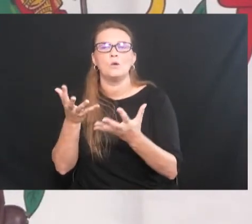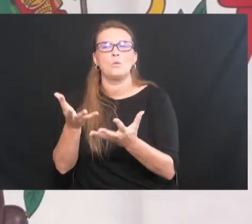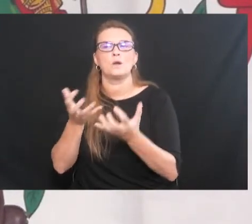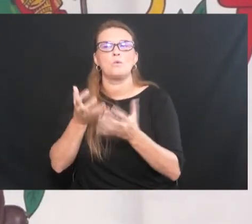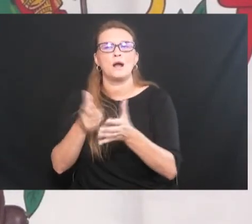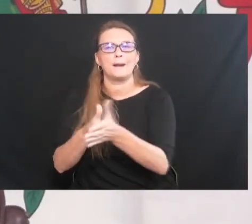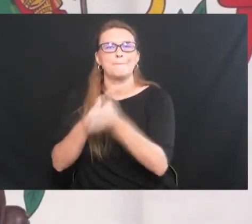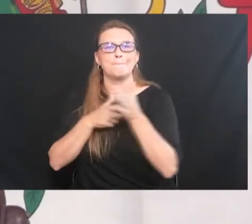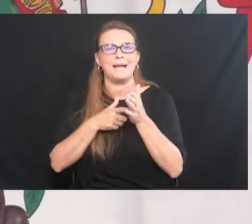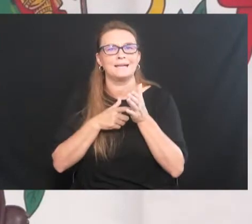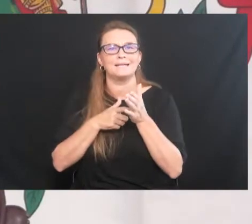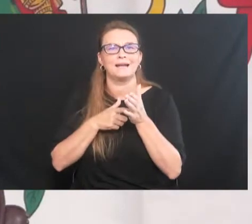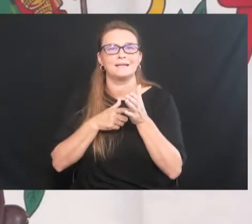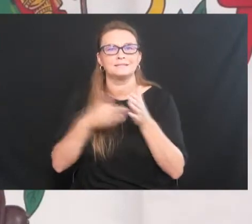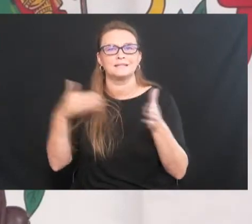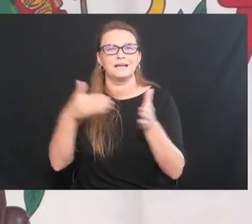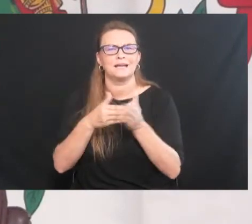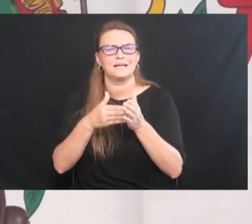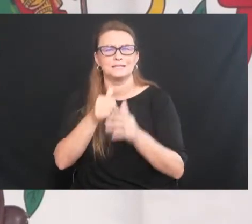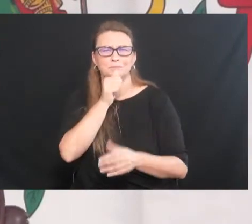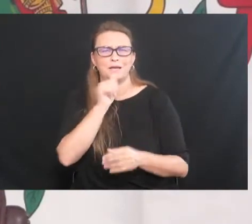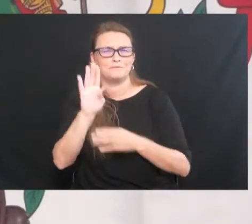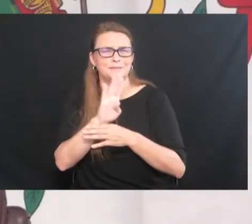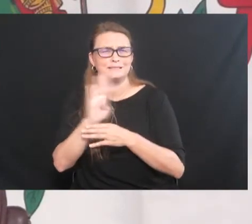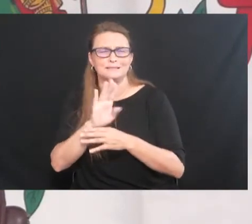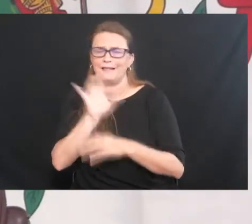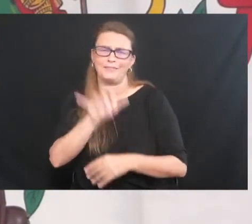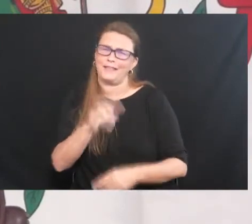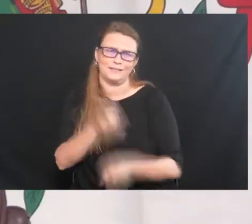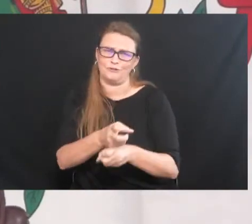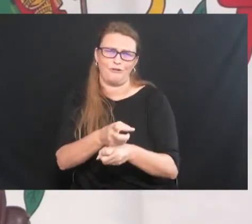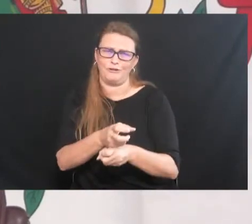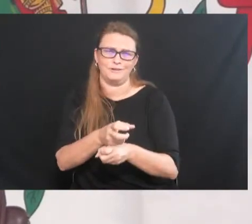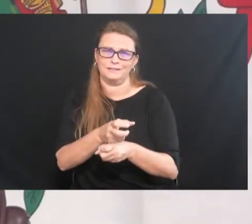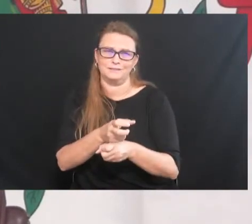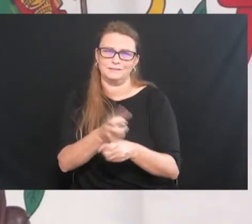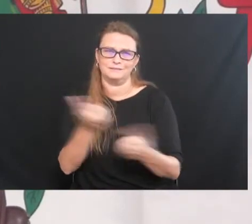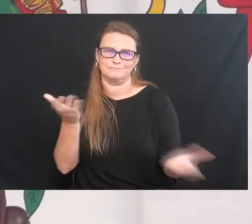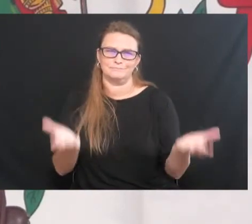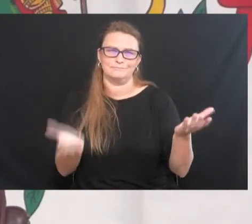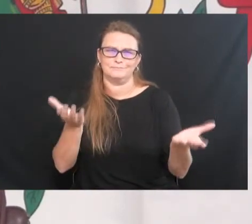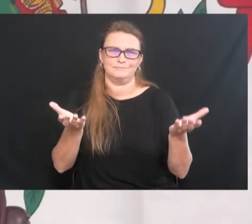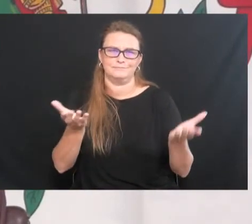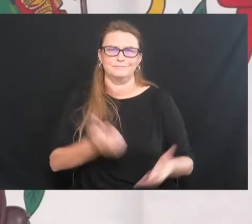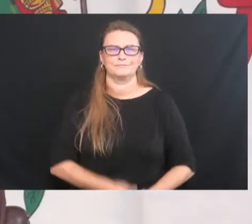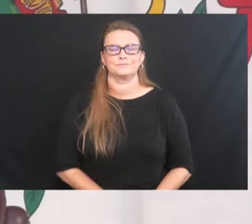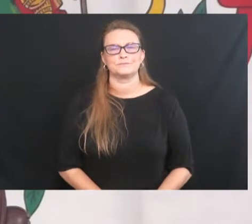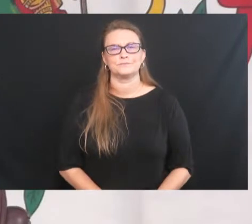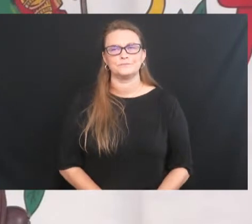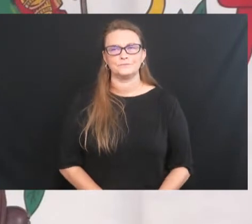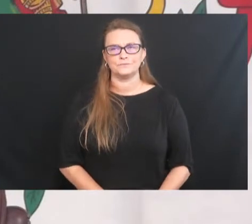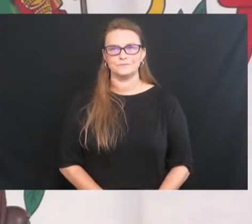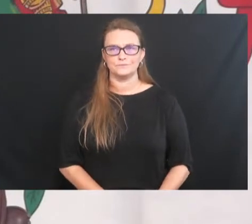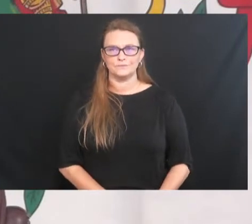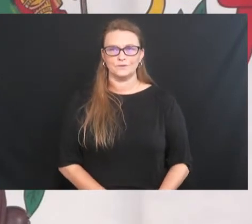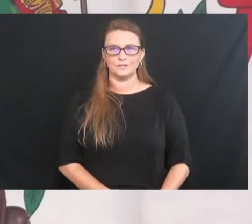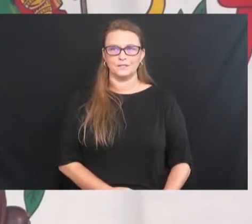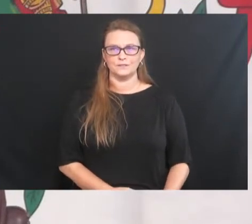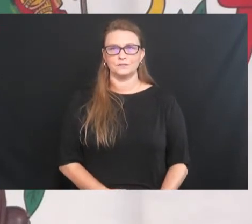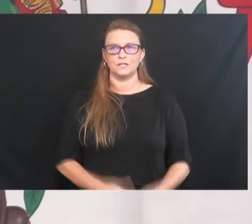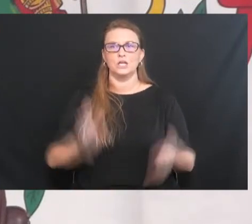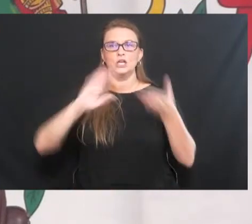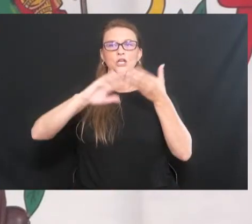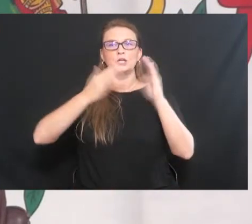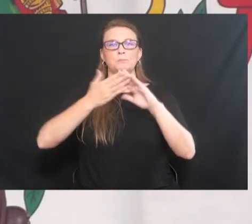mandate things against our private businesses, and that's really tough, really, really tough. From the standpoint of our community health